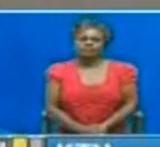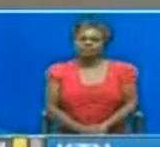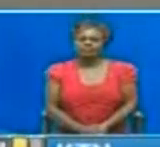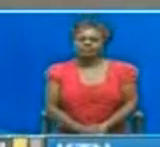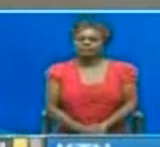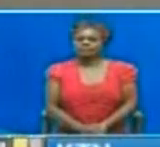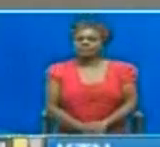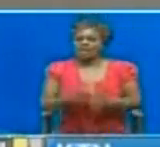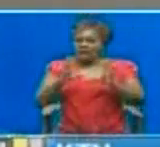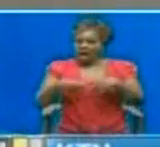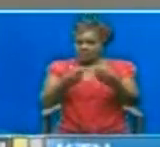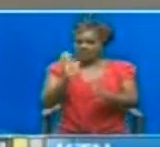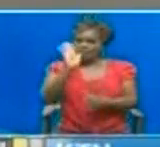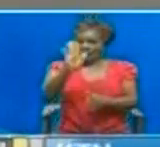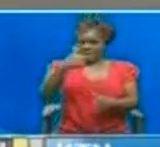The feedback I get